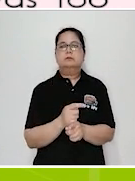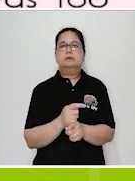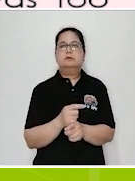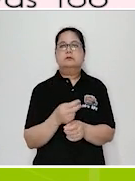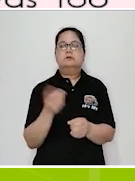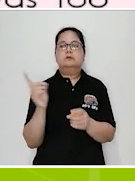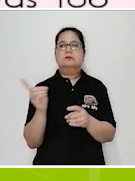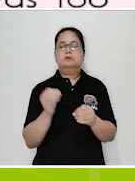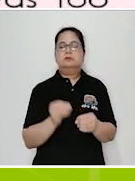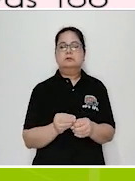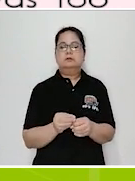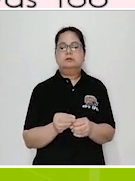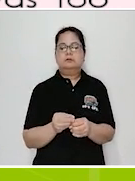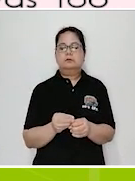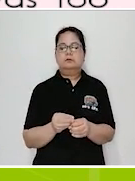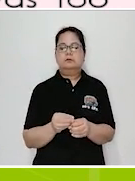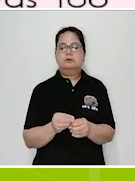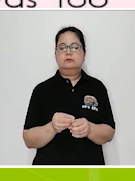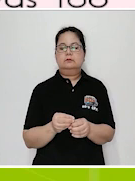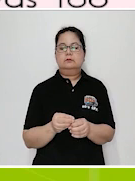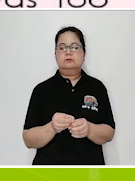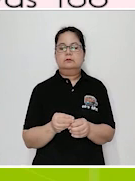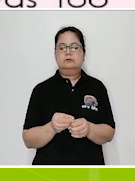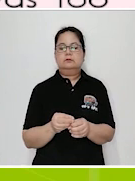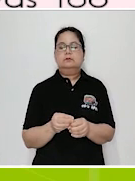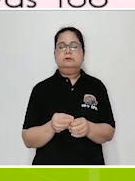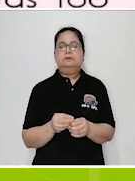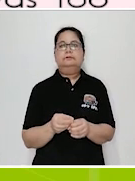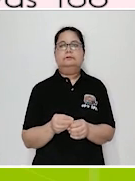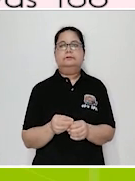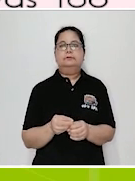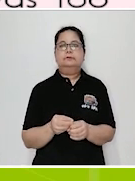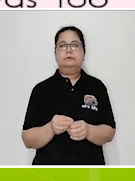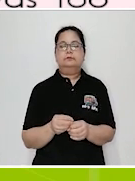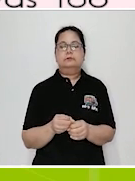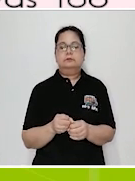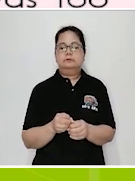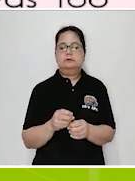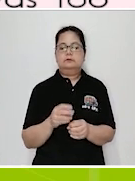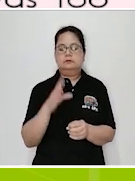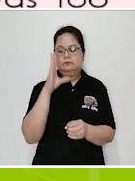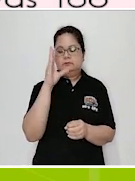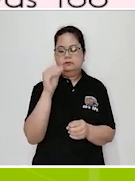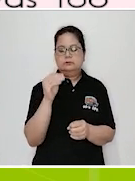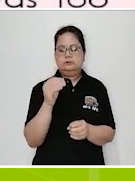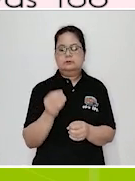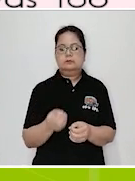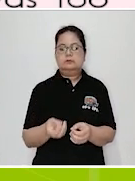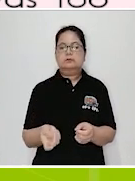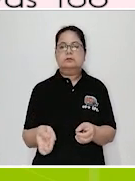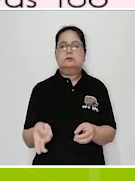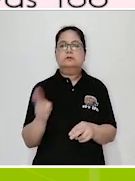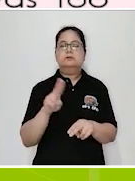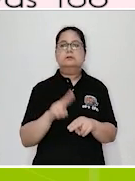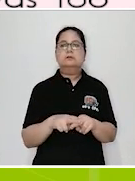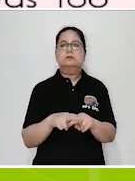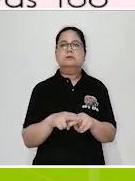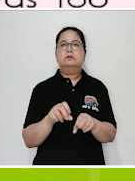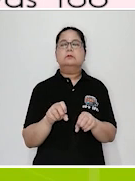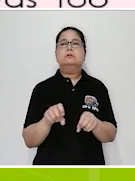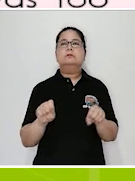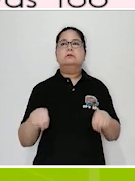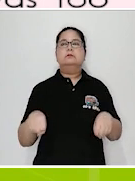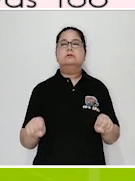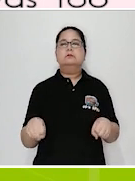it. His cape blew in the wind. As Jungkook hopped on his motorcycle and